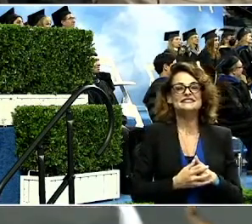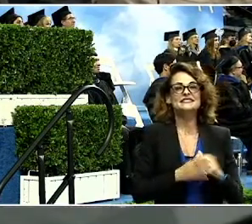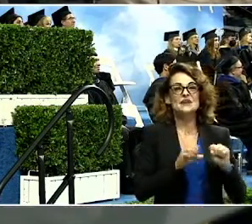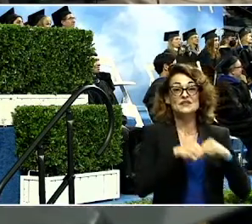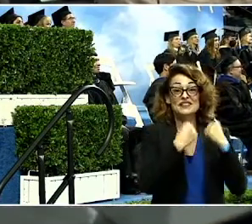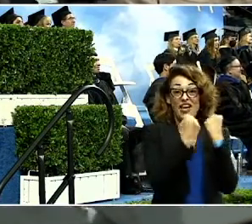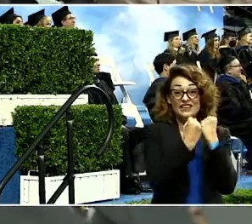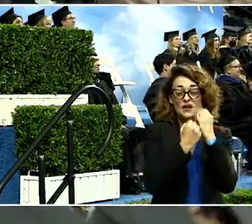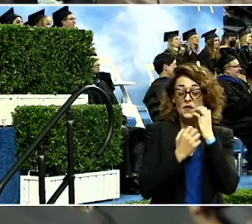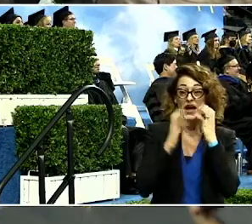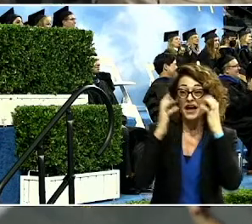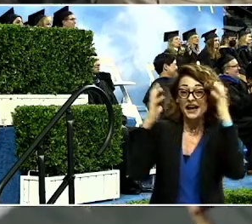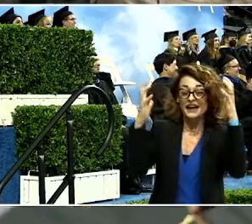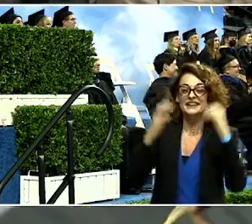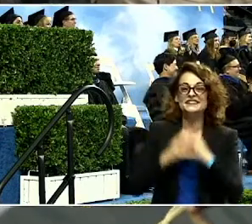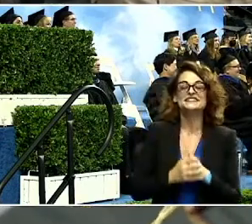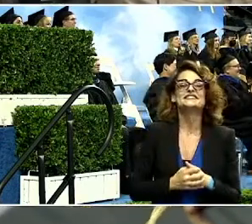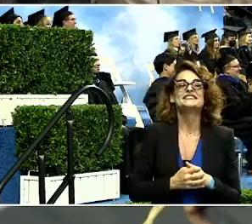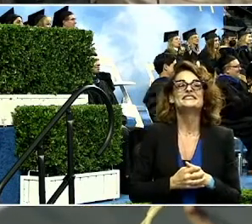sociology,